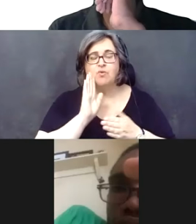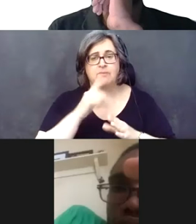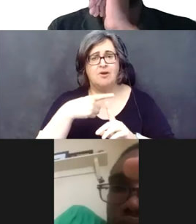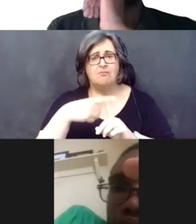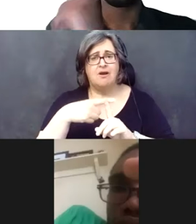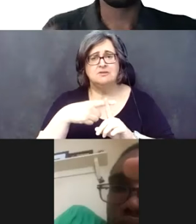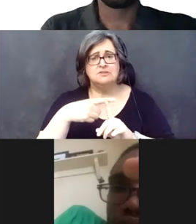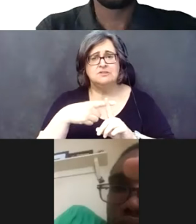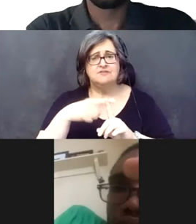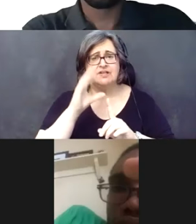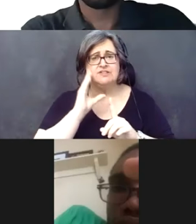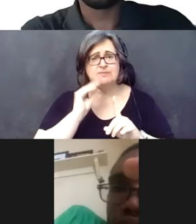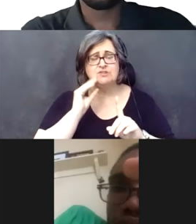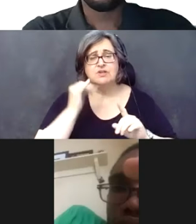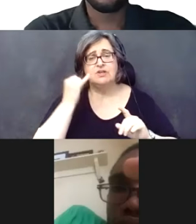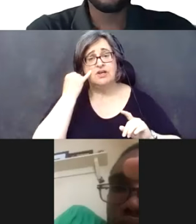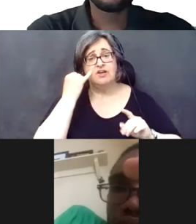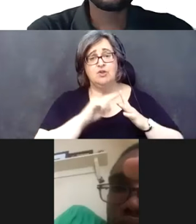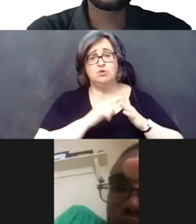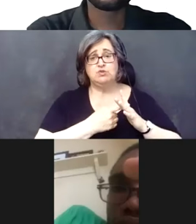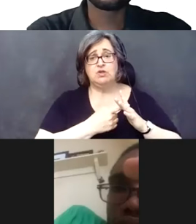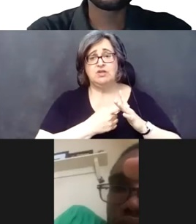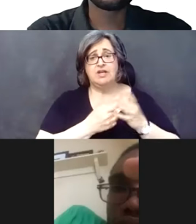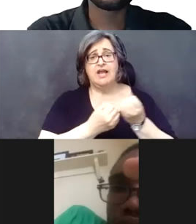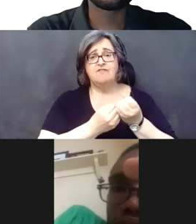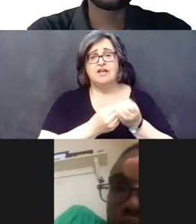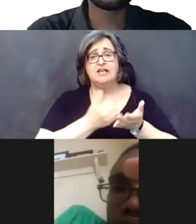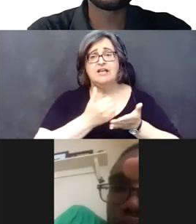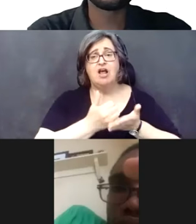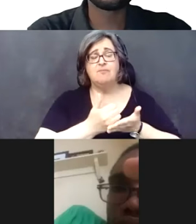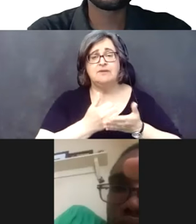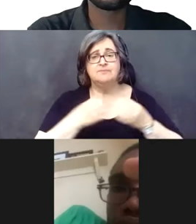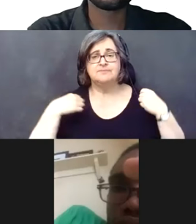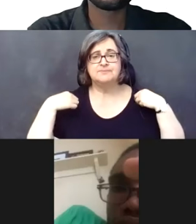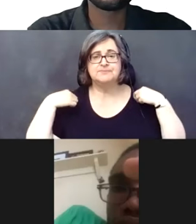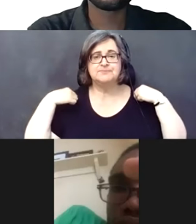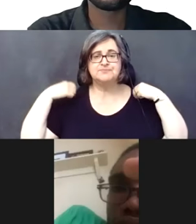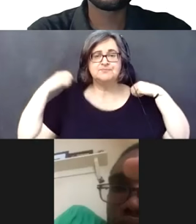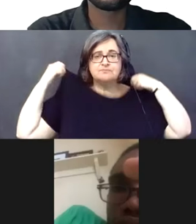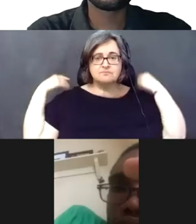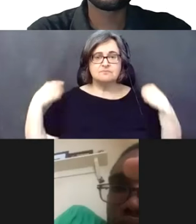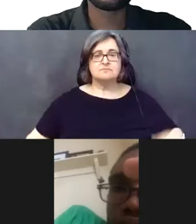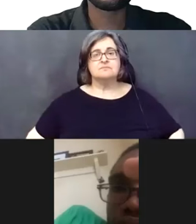positive if you started advocating and helping out.